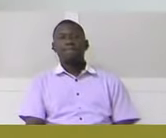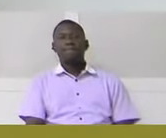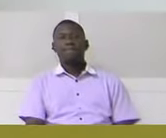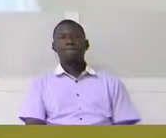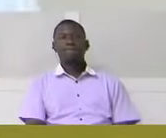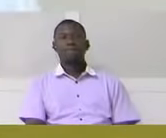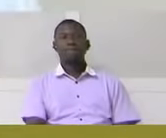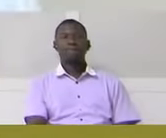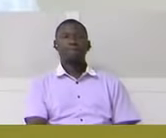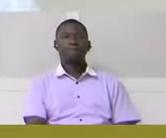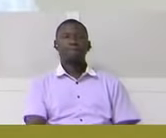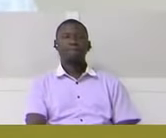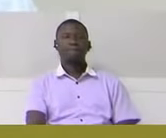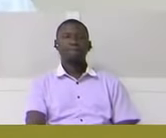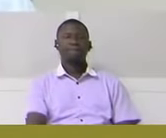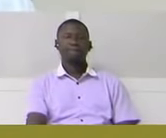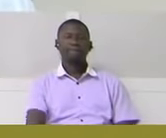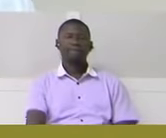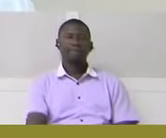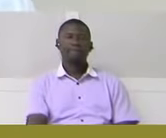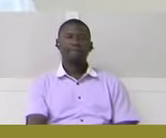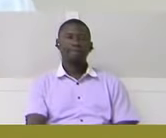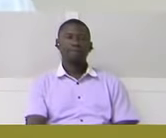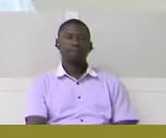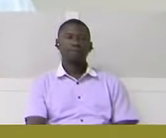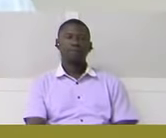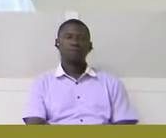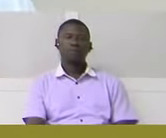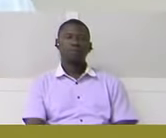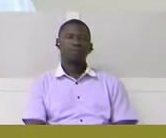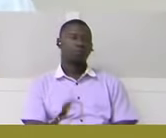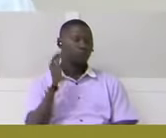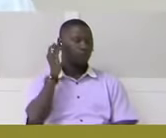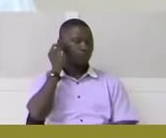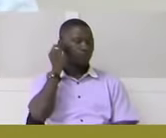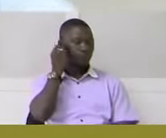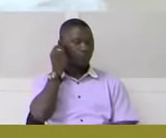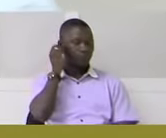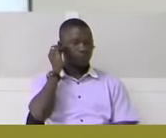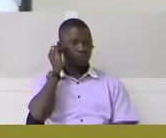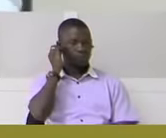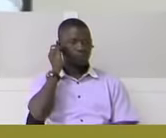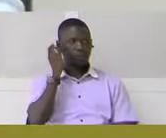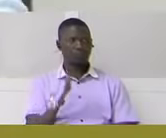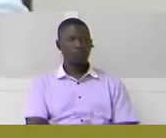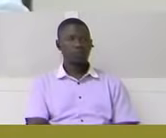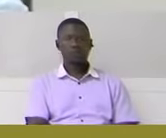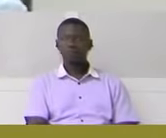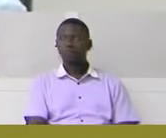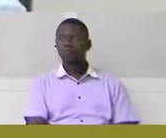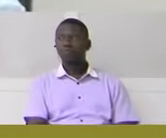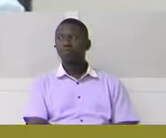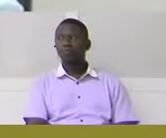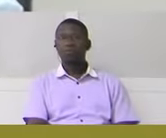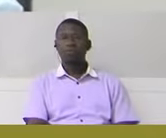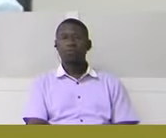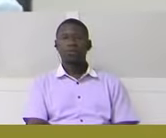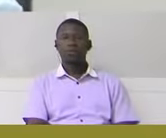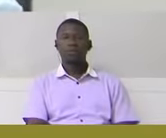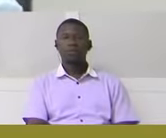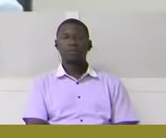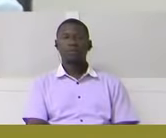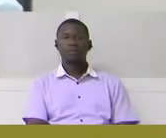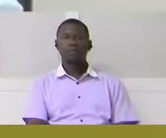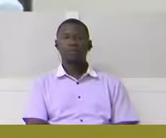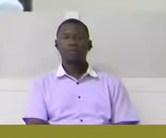kule mwolti mili ya lonko ye nyala tombone commission nyanta melu la kulu melu bola nyoto kebo nyoto. This is supposed